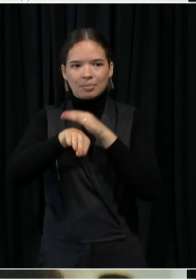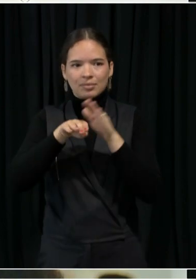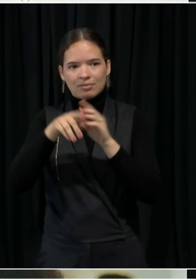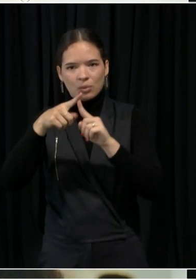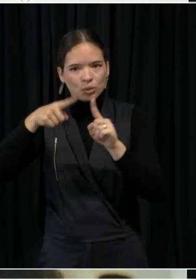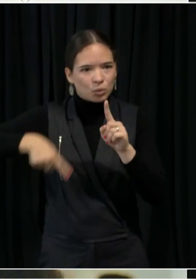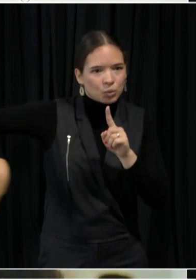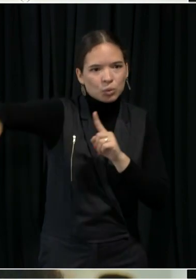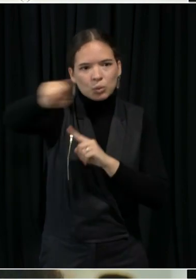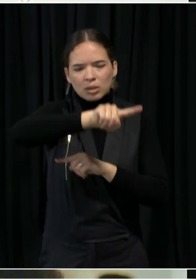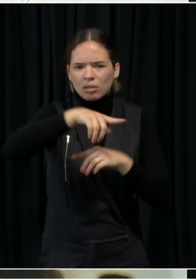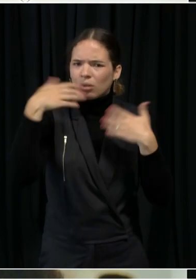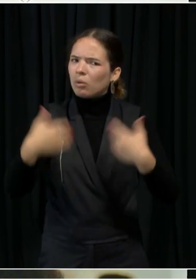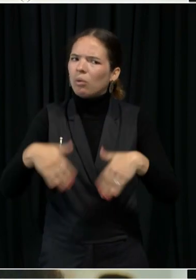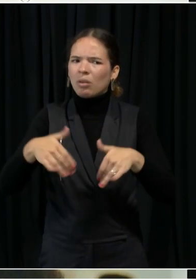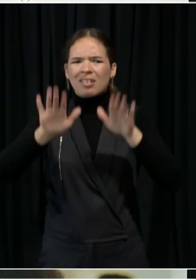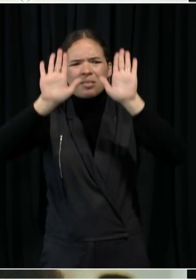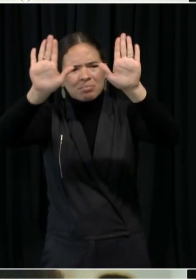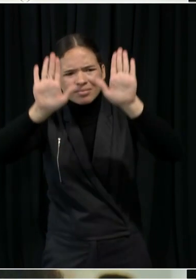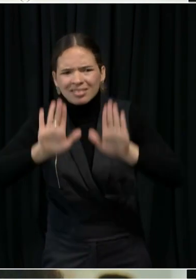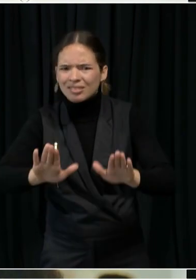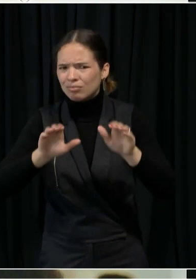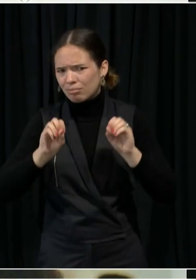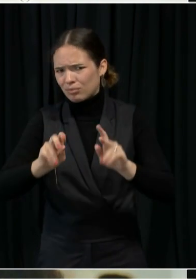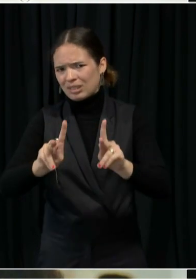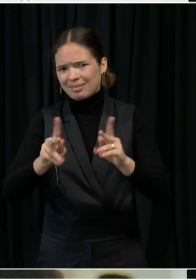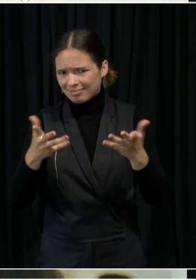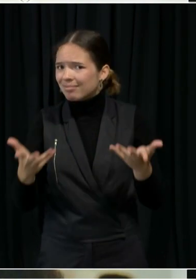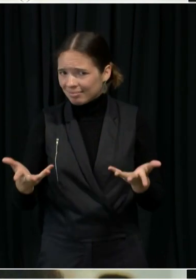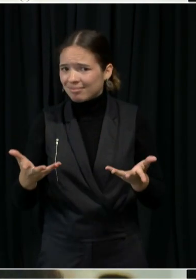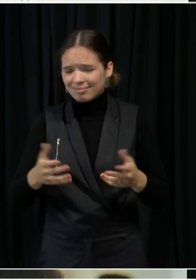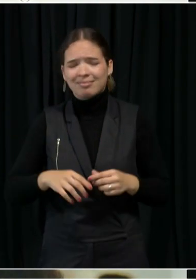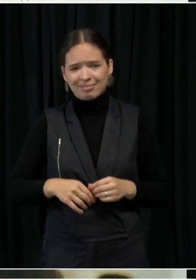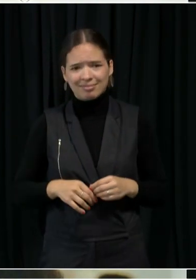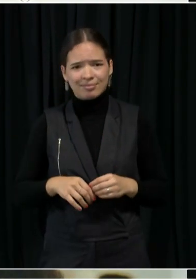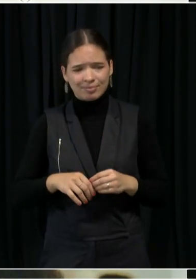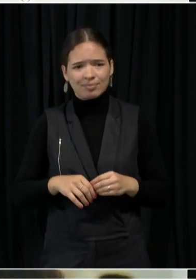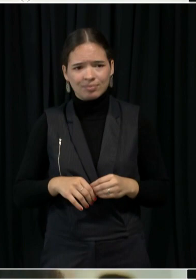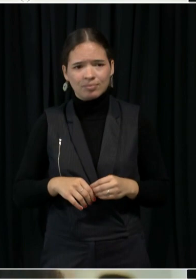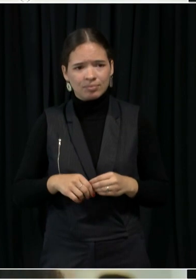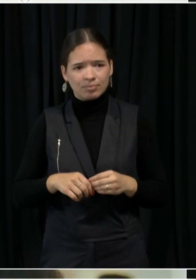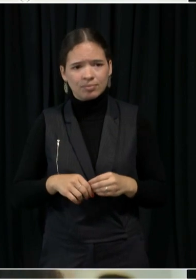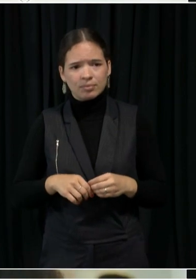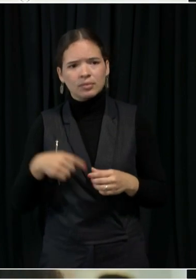this is to be able to create yet another